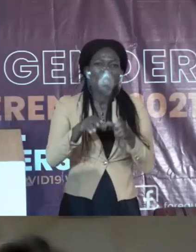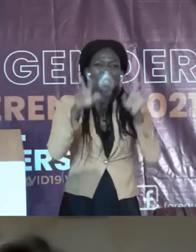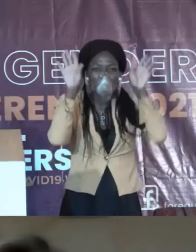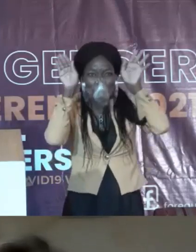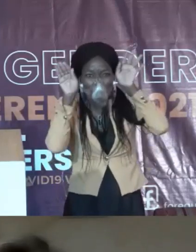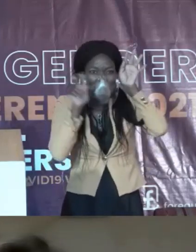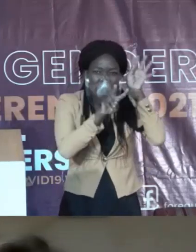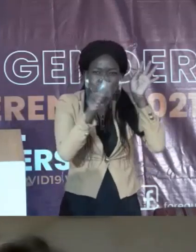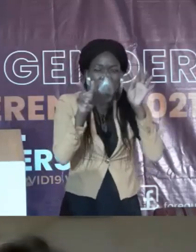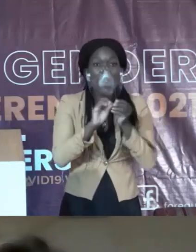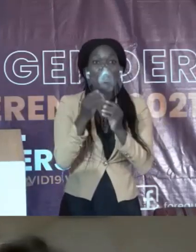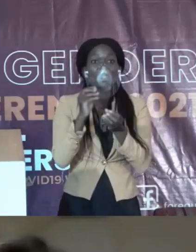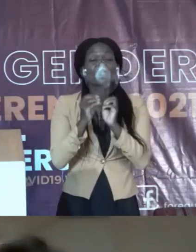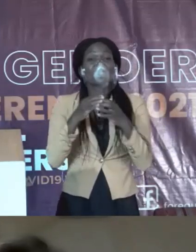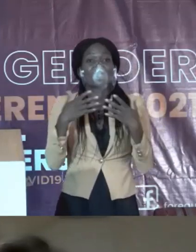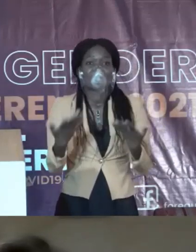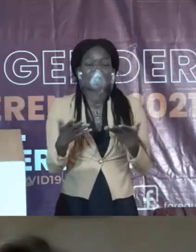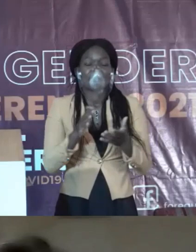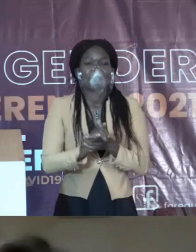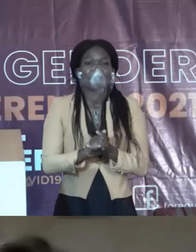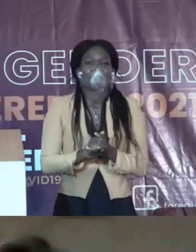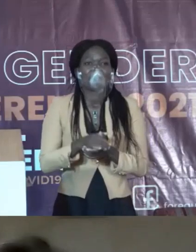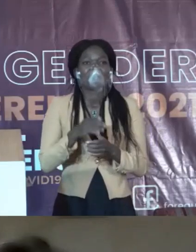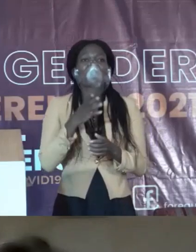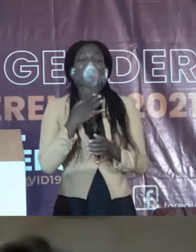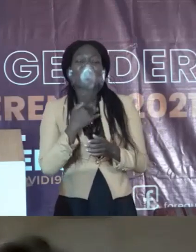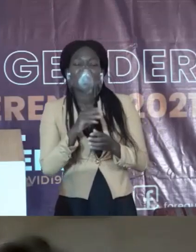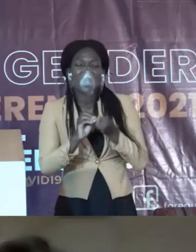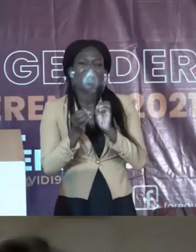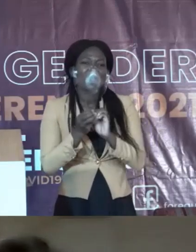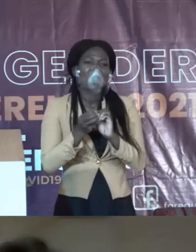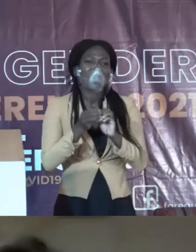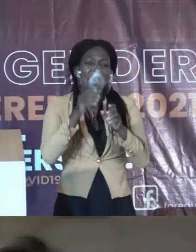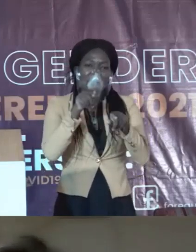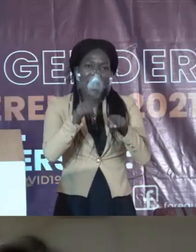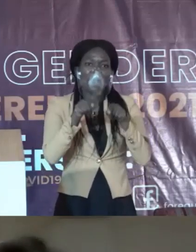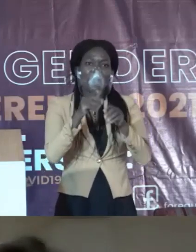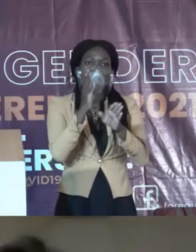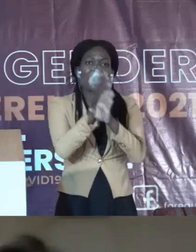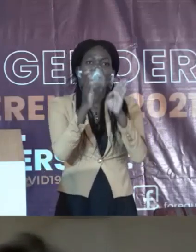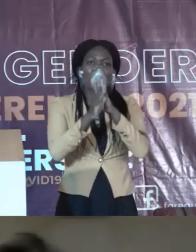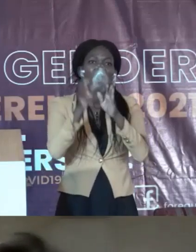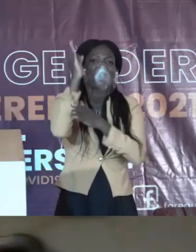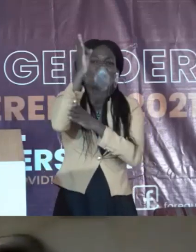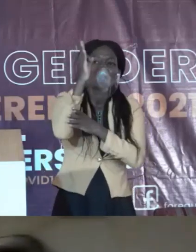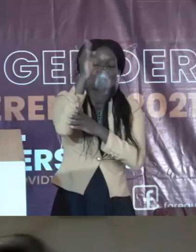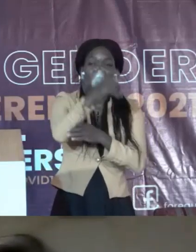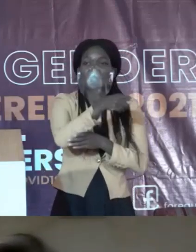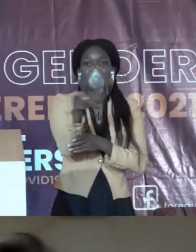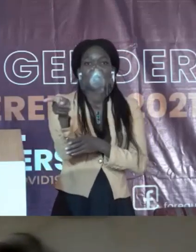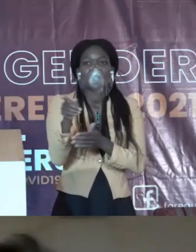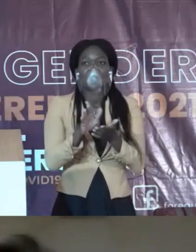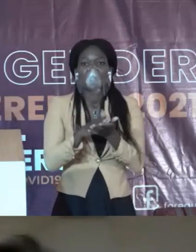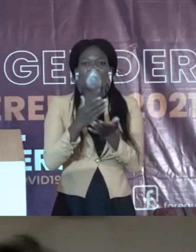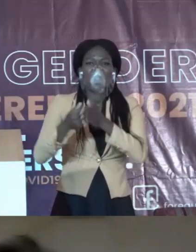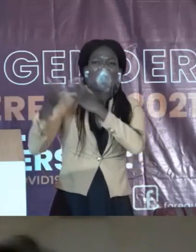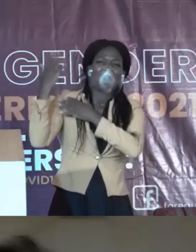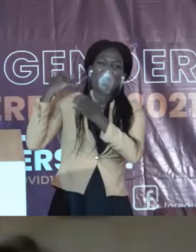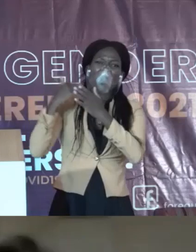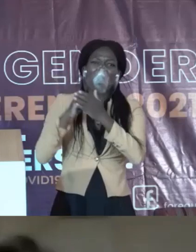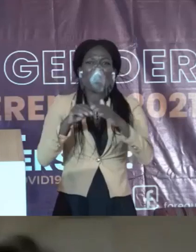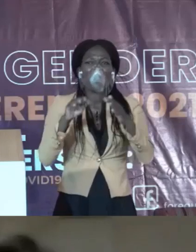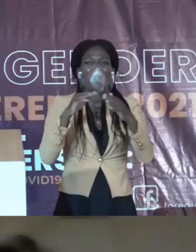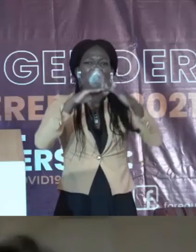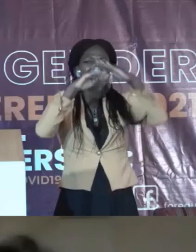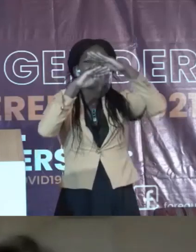also think that building back, I want to build the future and not back, because the past had so many inequalities and fault